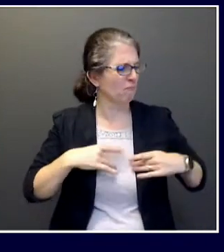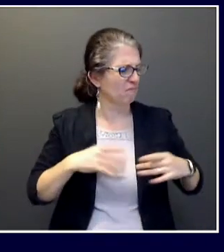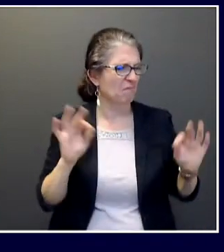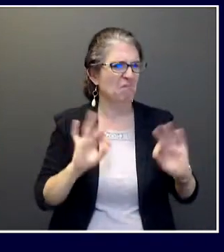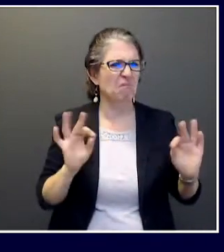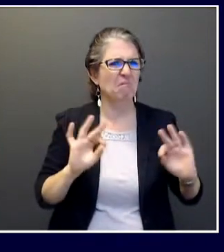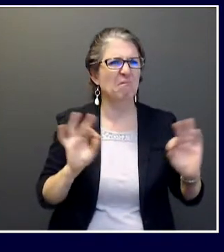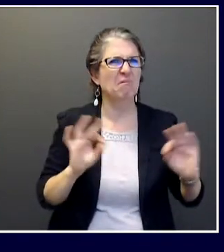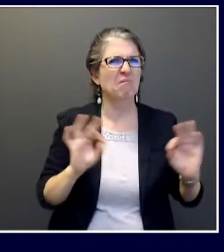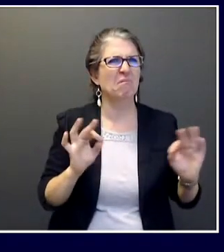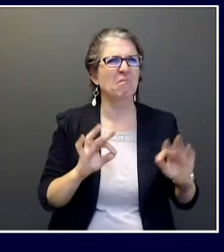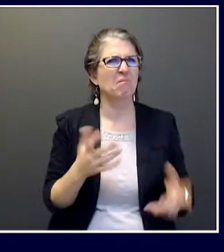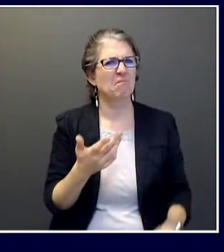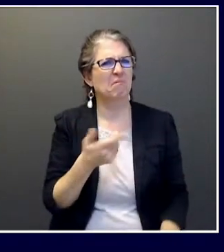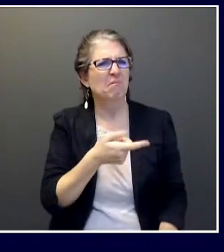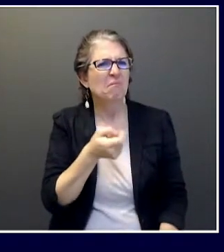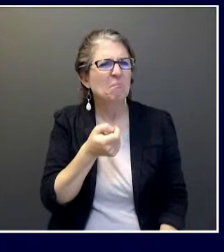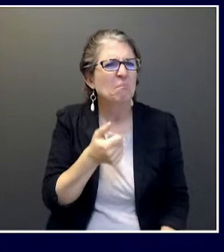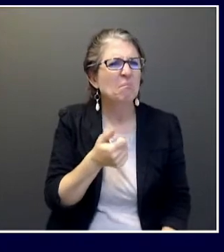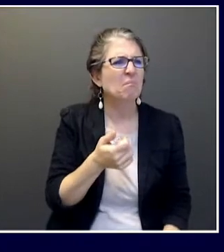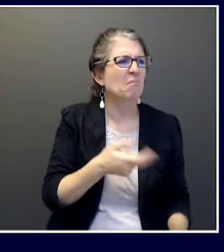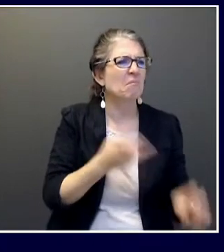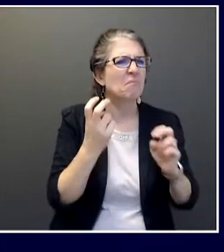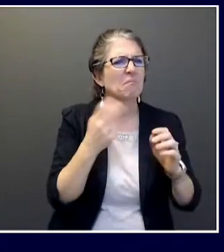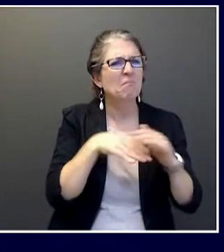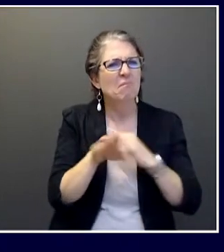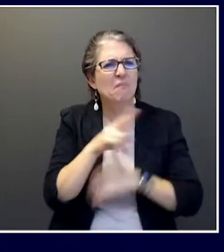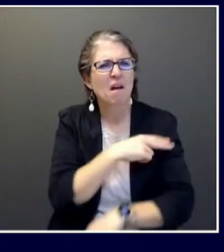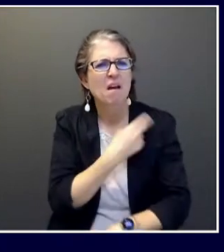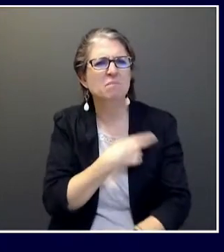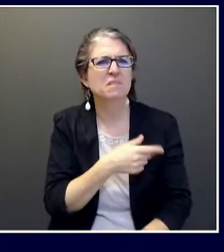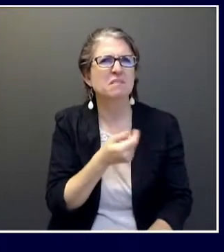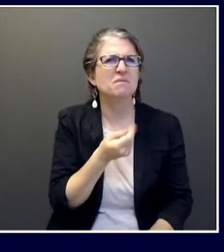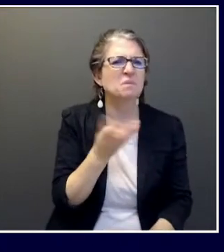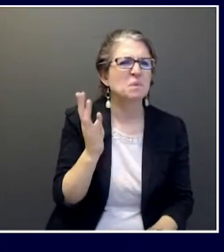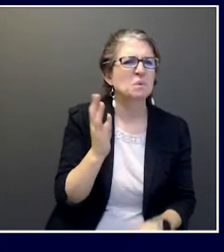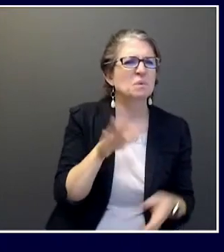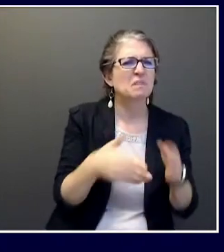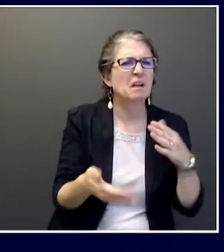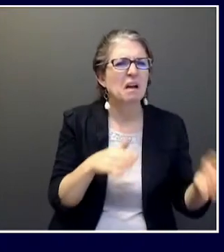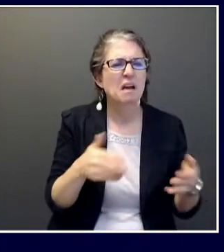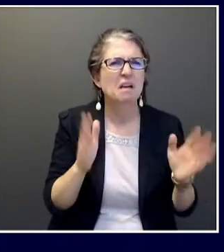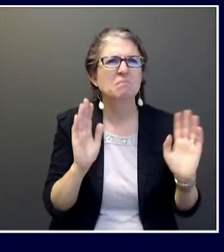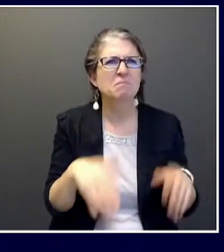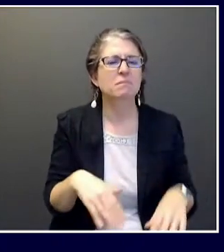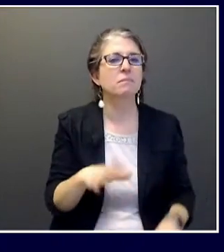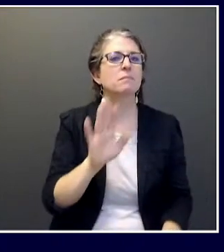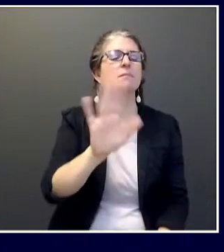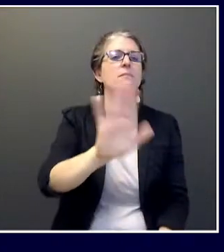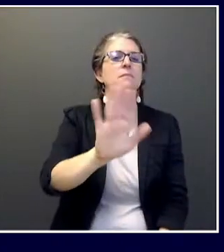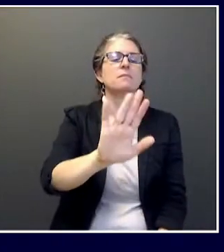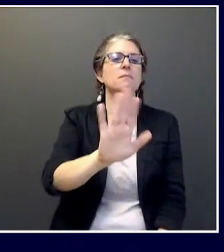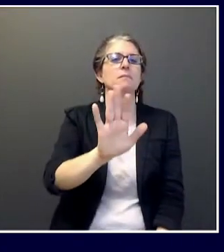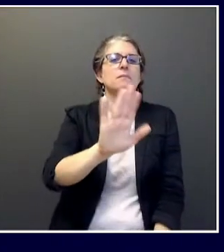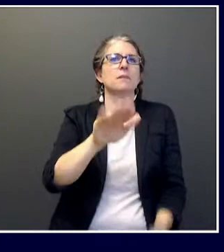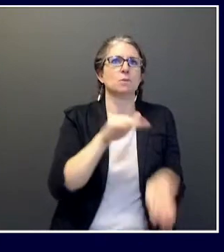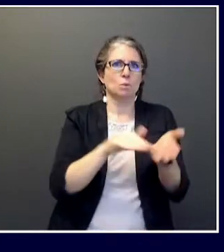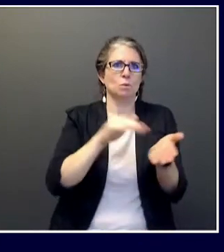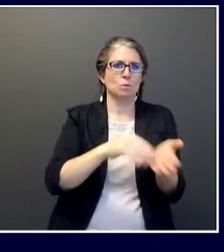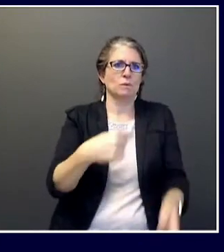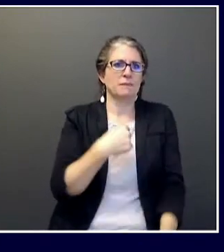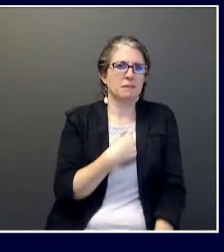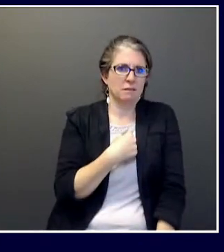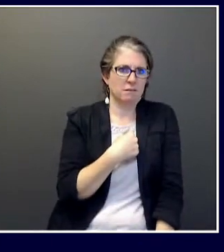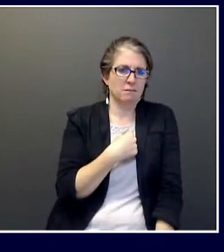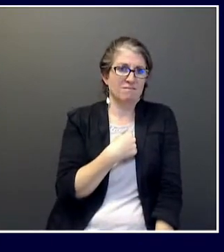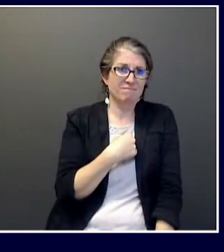child is and should be a rarity. Any death of a child is and should be a rarity. We still don't know what the full scope of